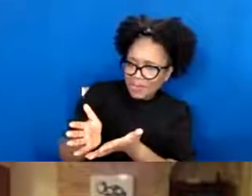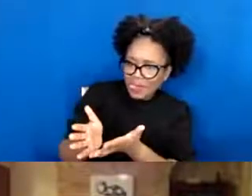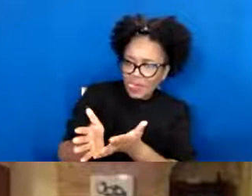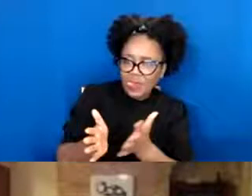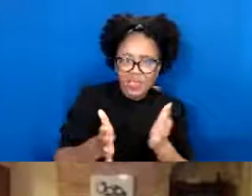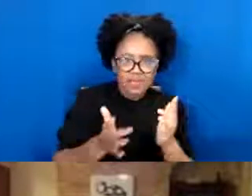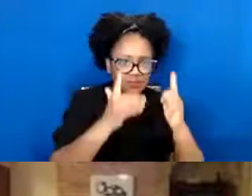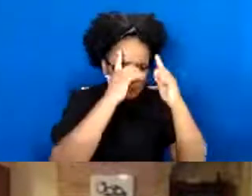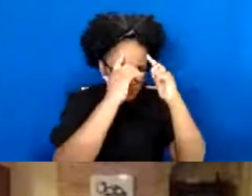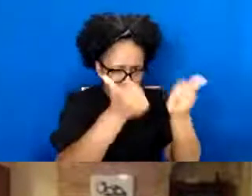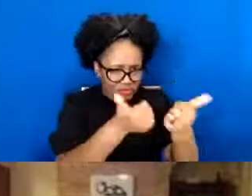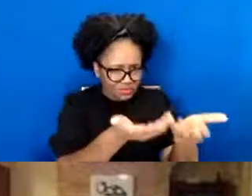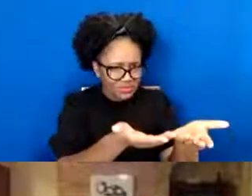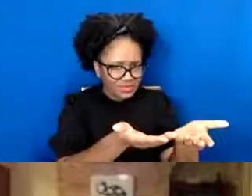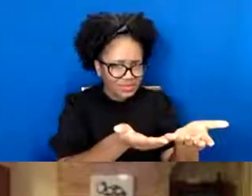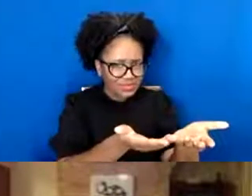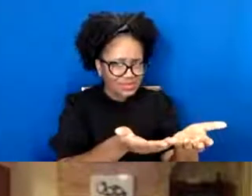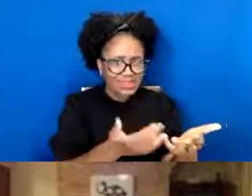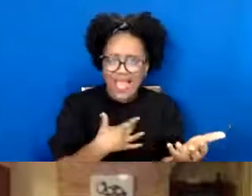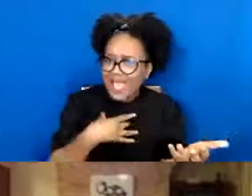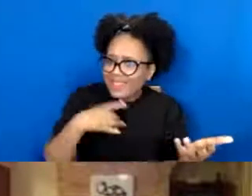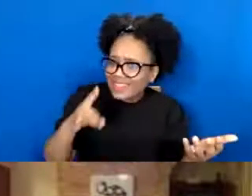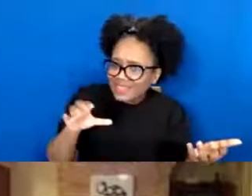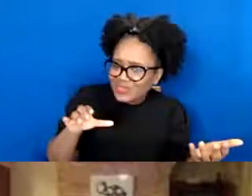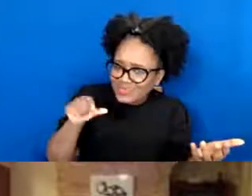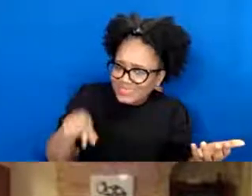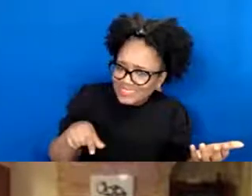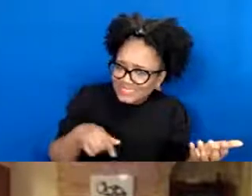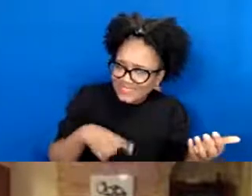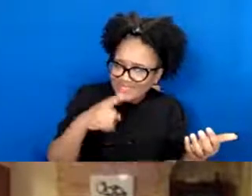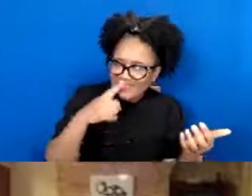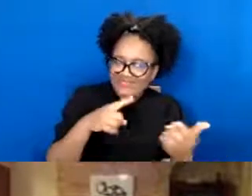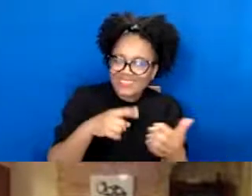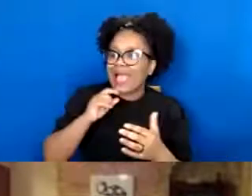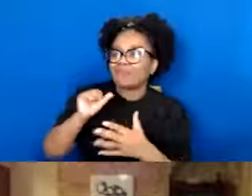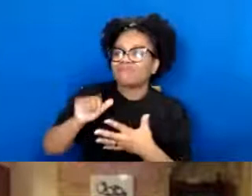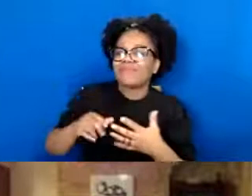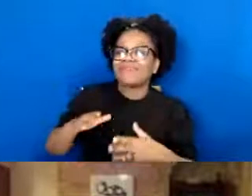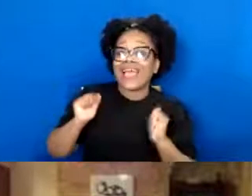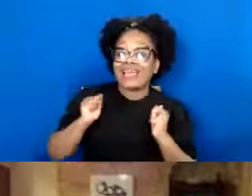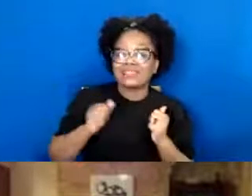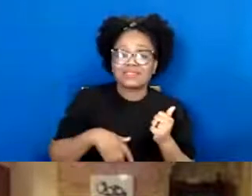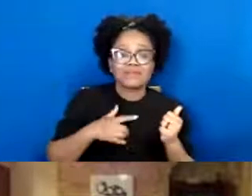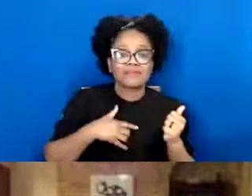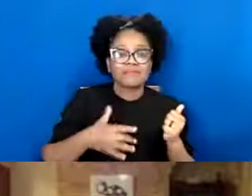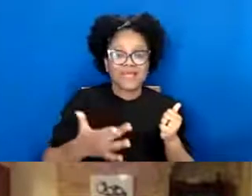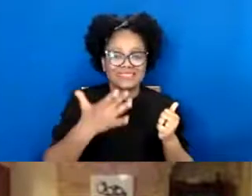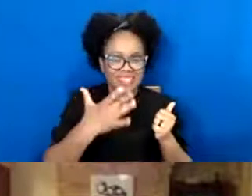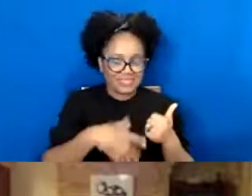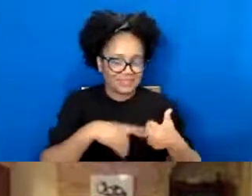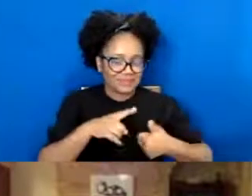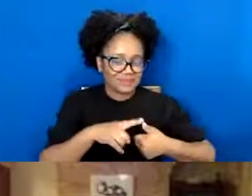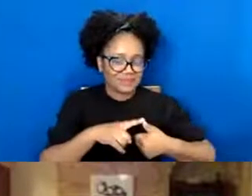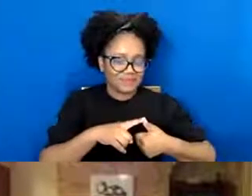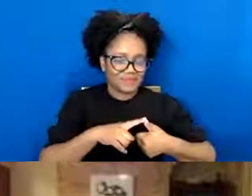It's up to you. Yes, I like doing this. Okay. I'll just do them fast. My taste ones were